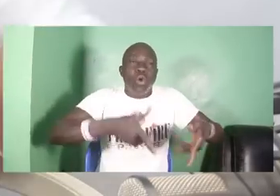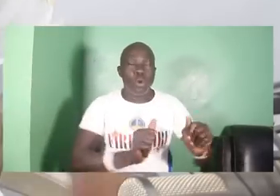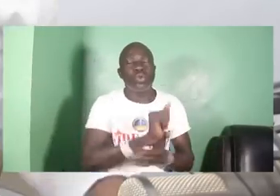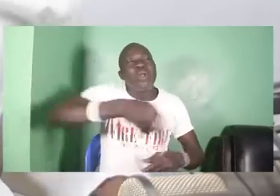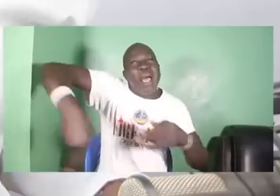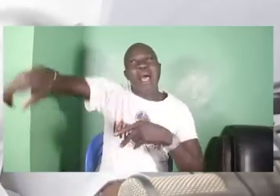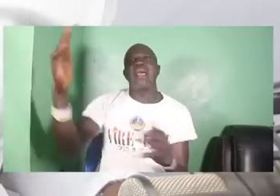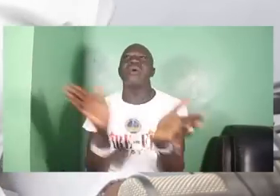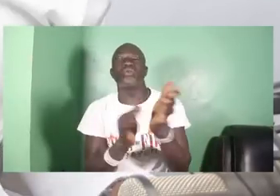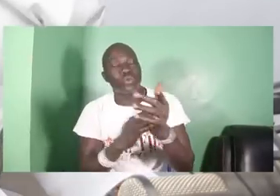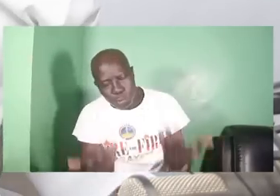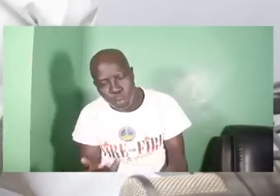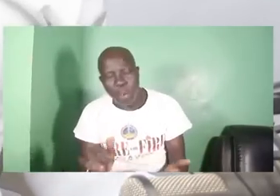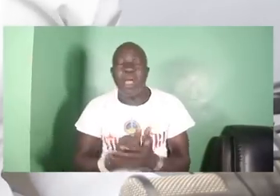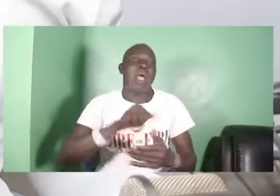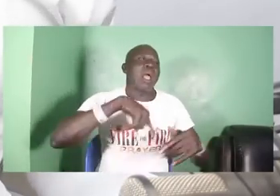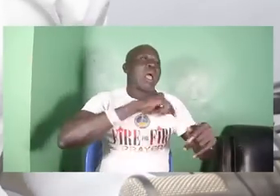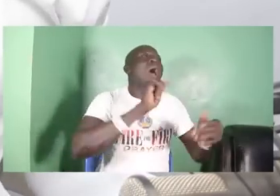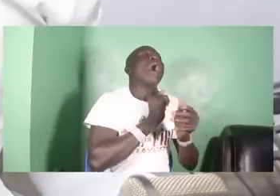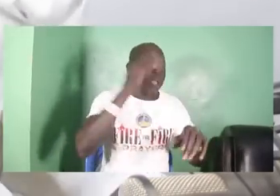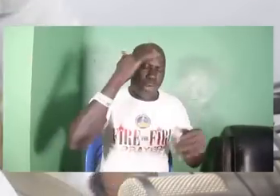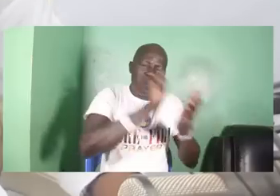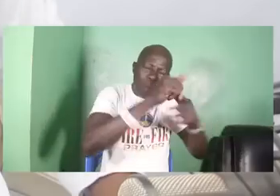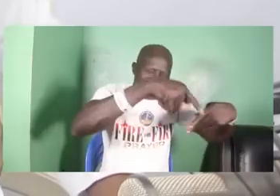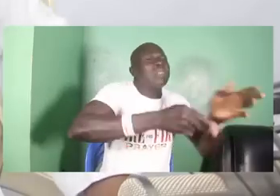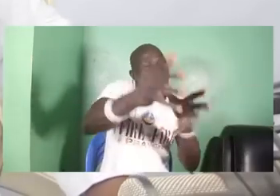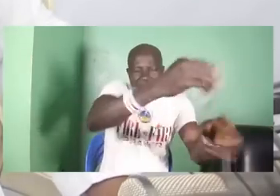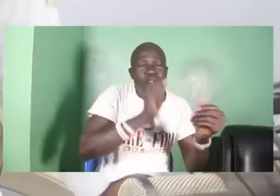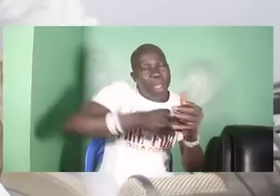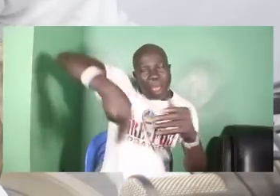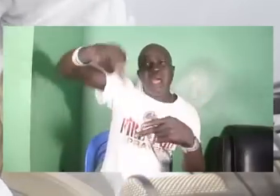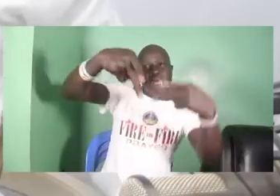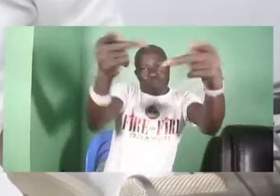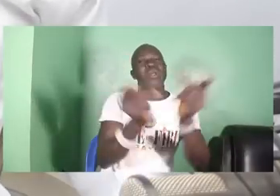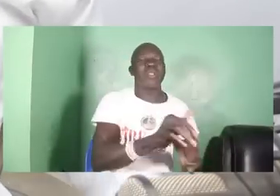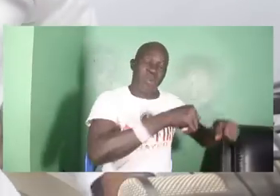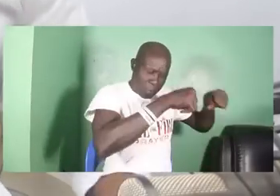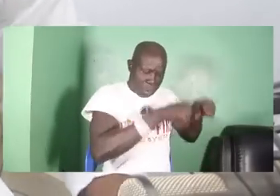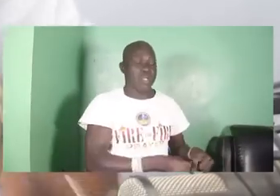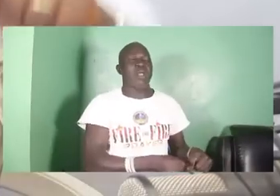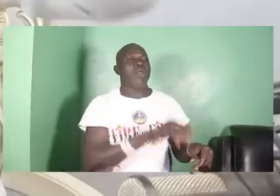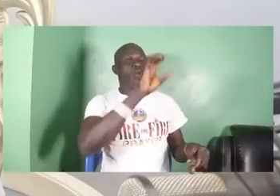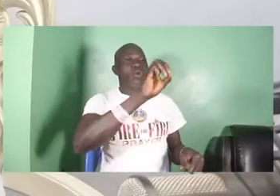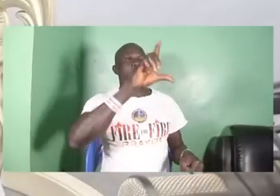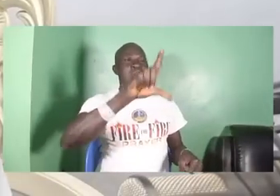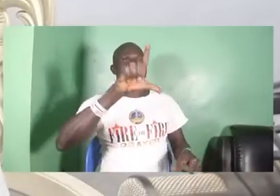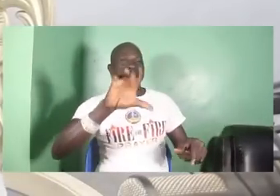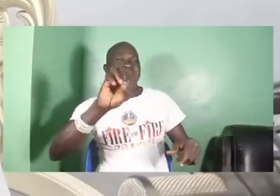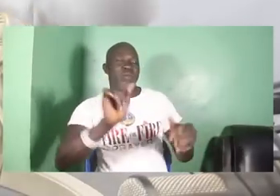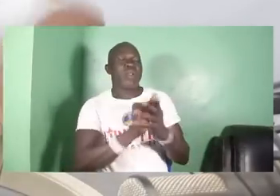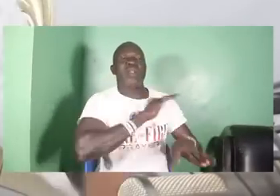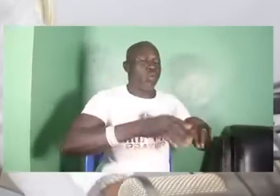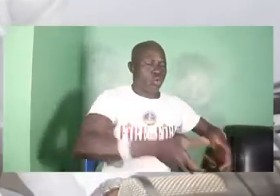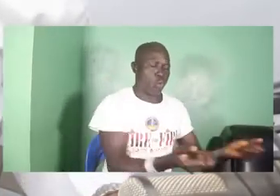results? They don't want you to go to university. They know they can get that because they want you to stay at